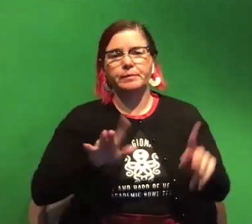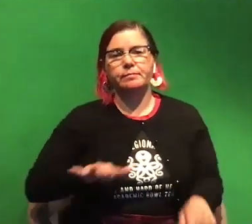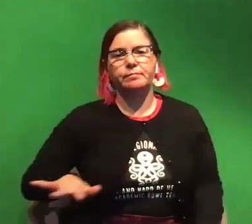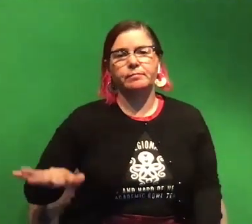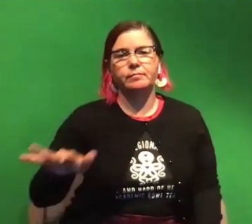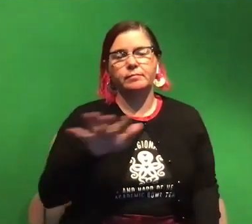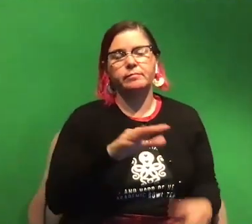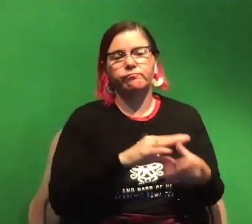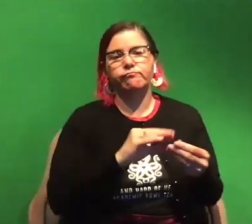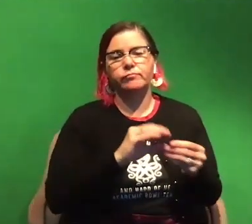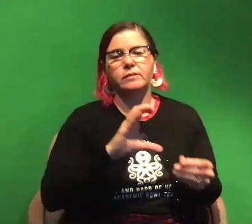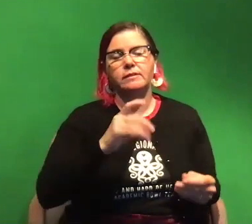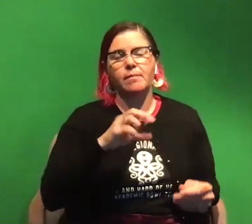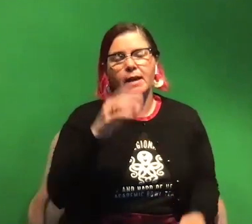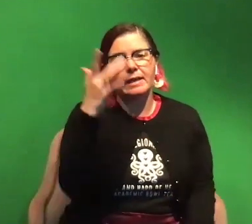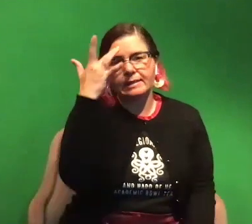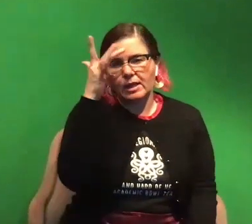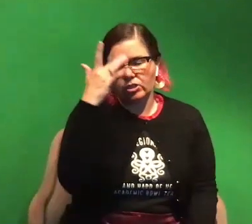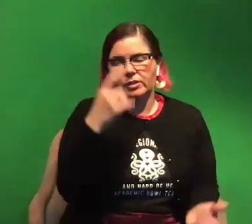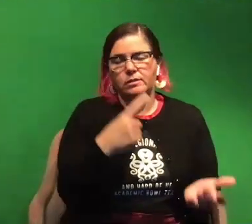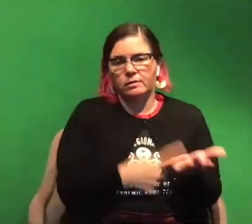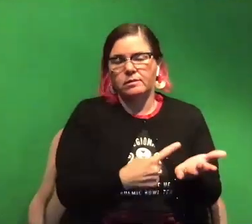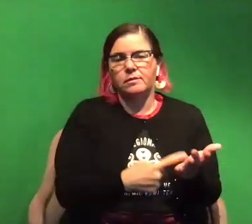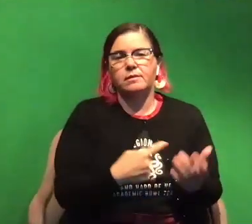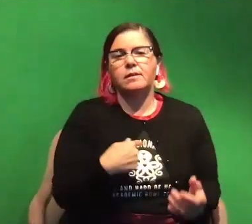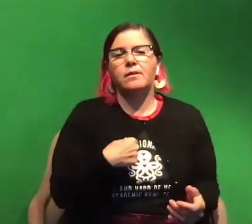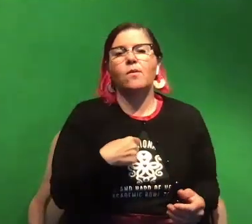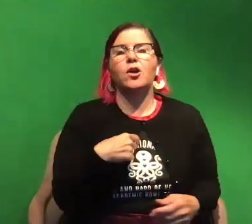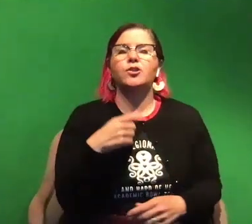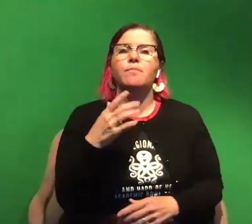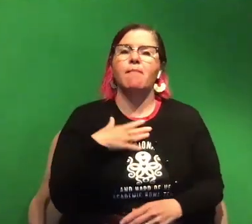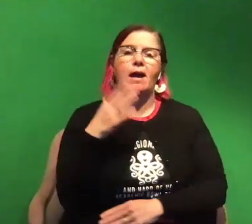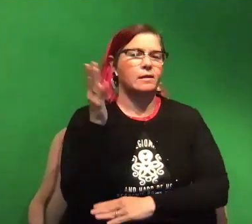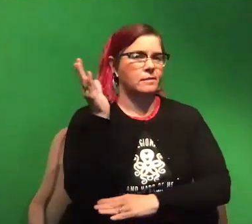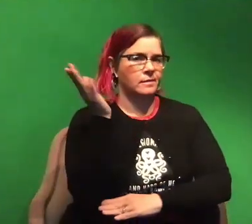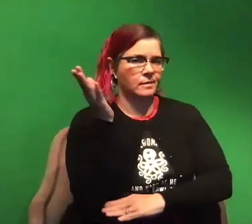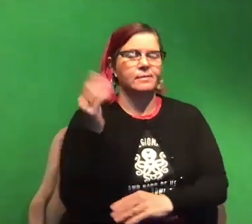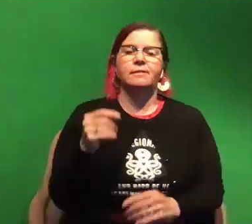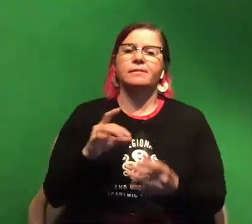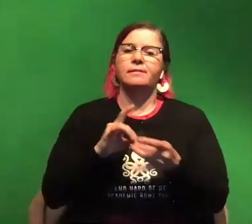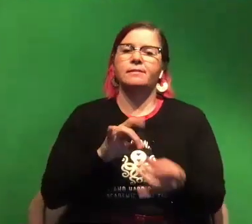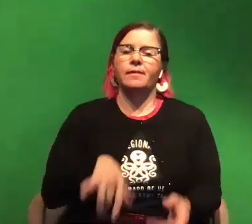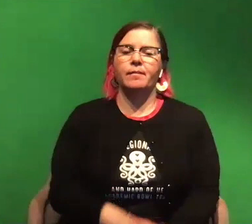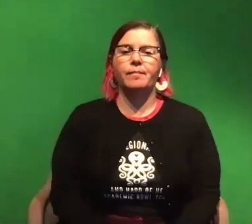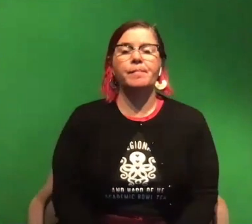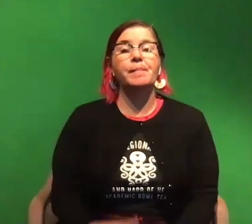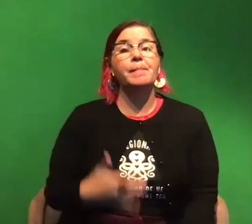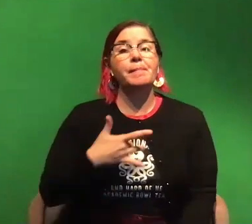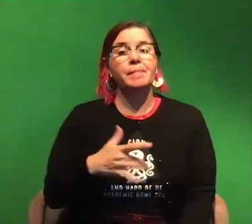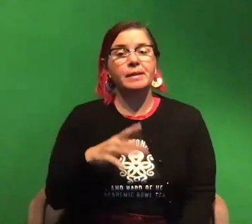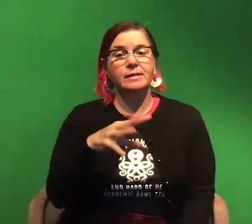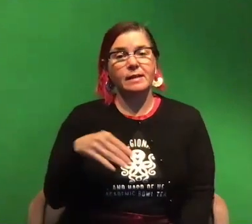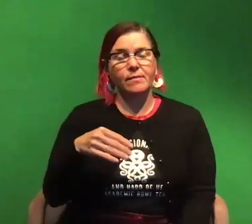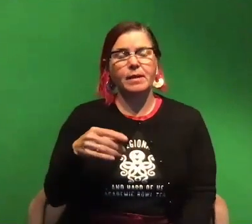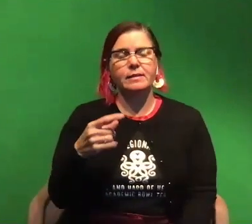talk about cephalopod intelligence a lot. And I just like to kind of give my talking point on that is that, often cephalopods are considered the